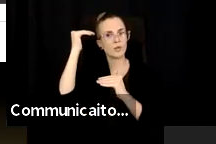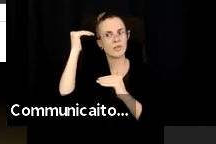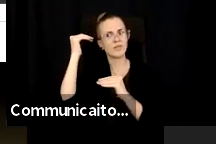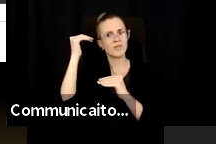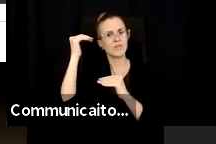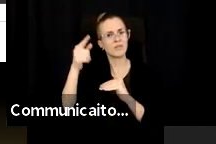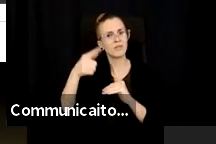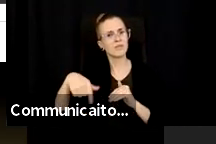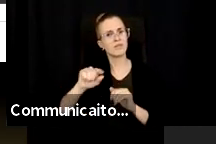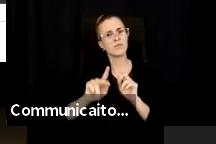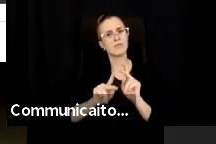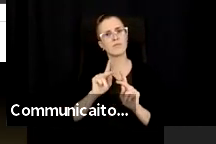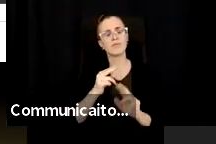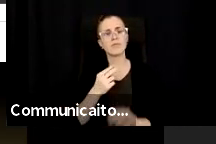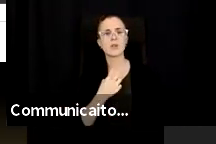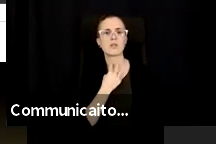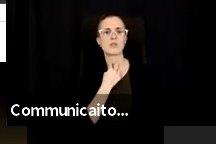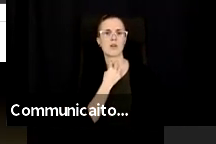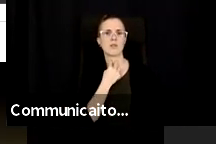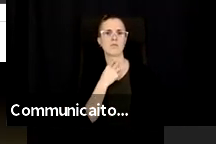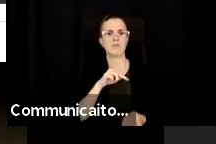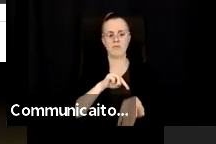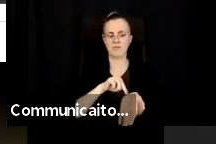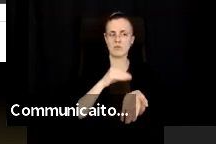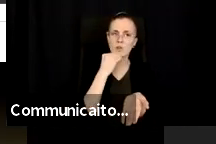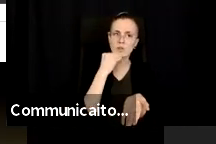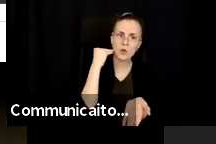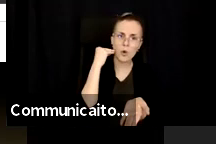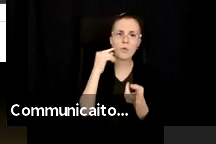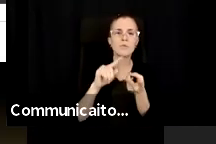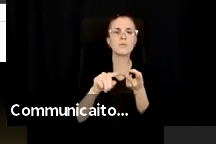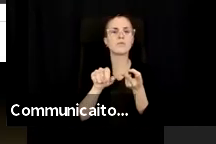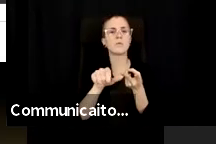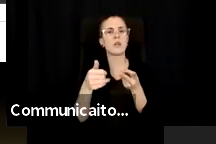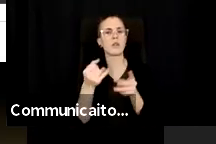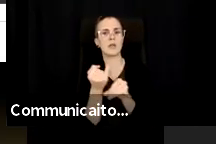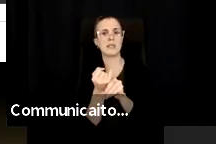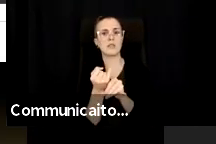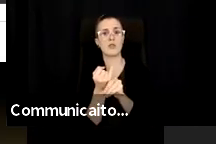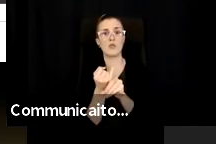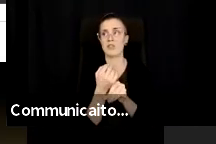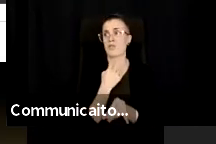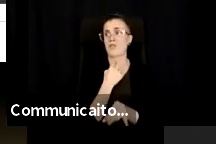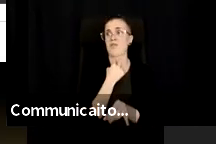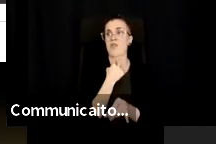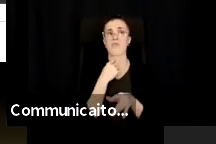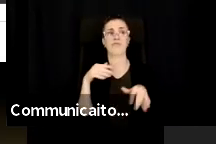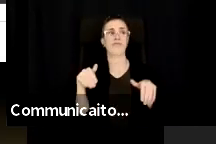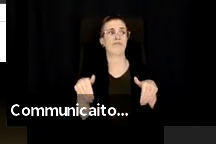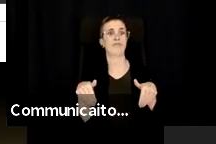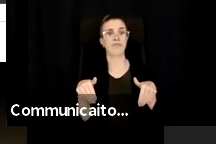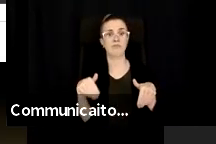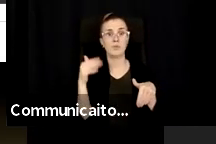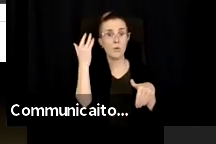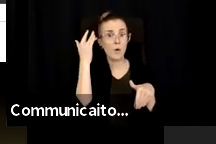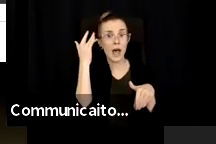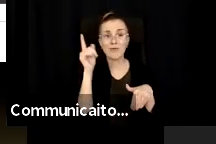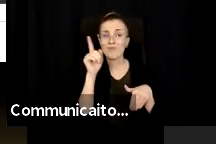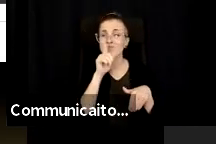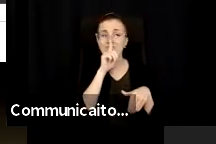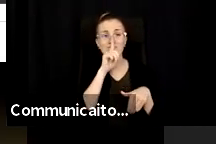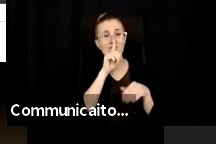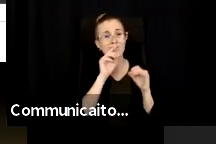in nursing homes and institutions in Texas because we do not have a